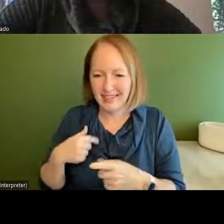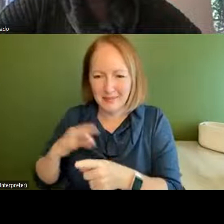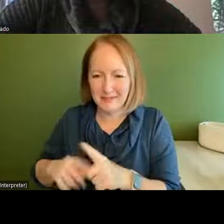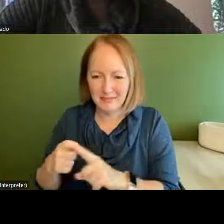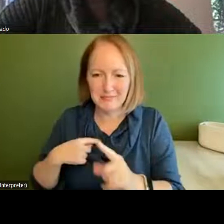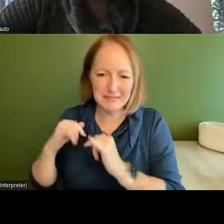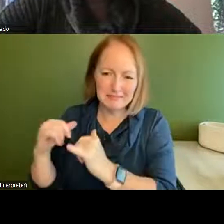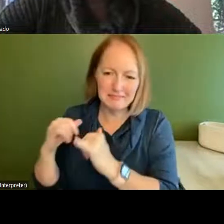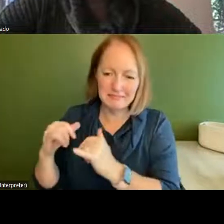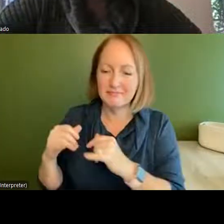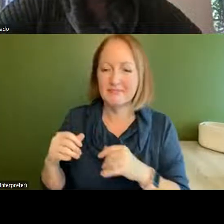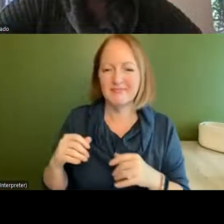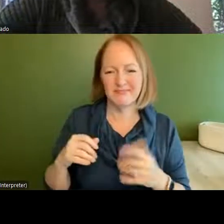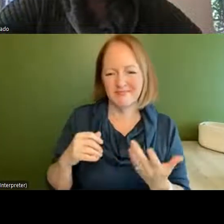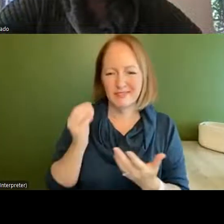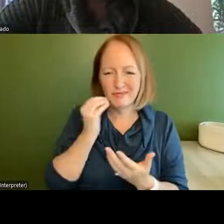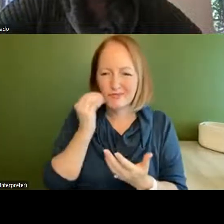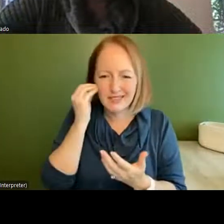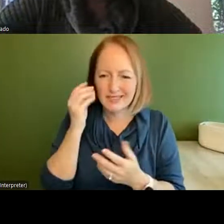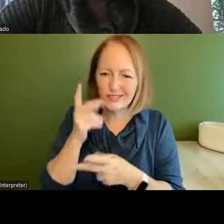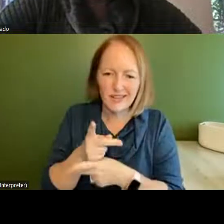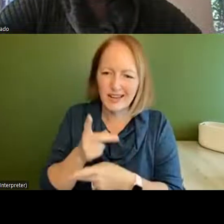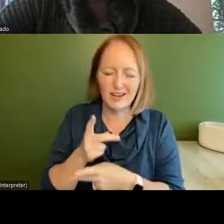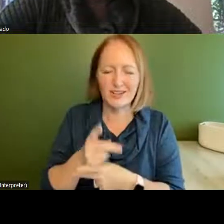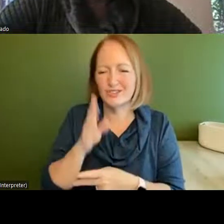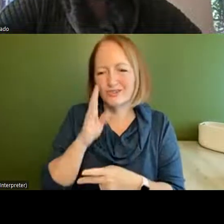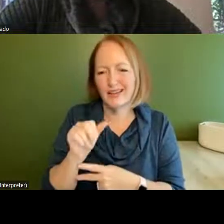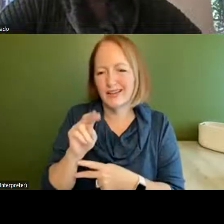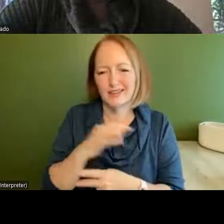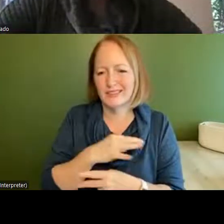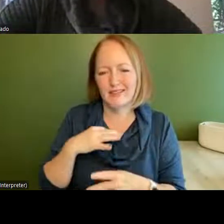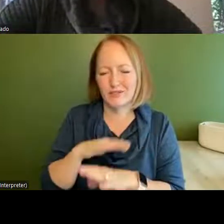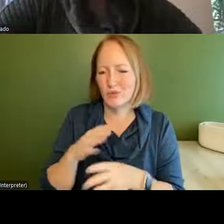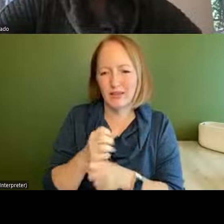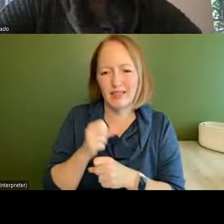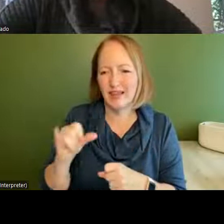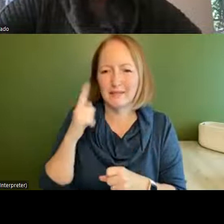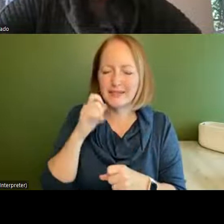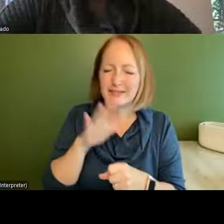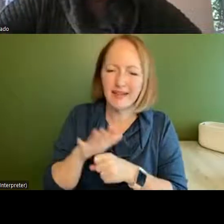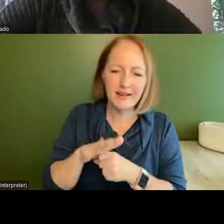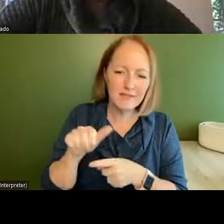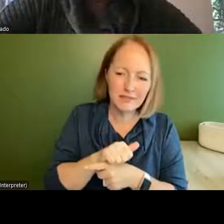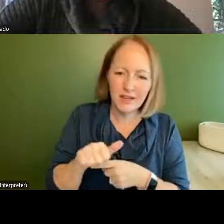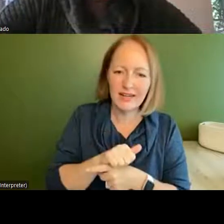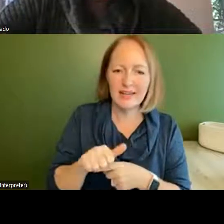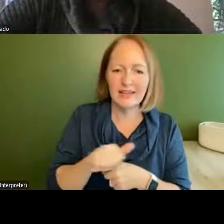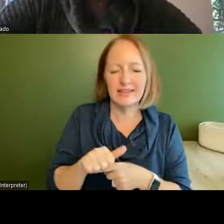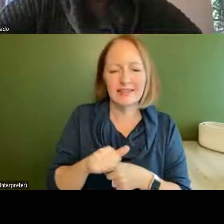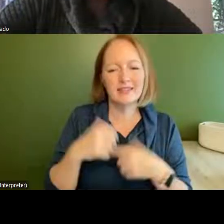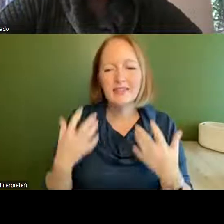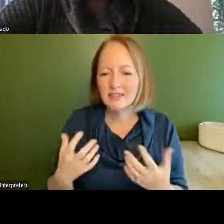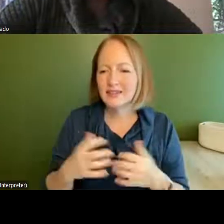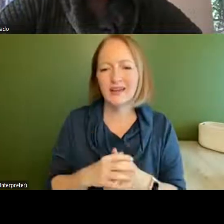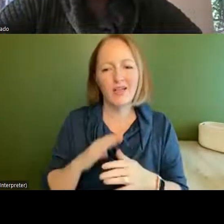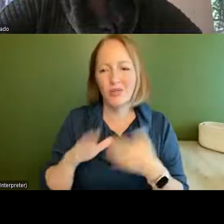that in a residential care facility. The direct care staff don't get that. They don't get that because of their lack of training and because of just the way the